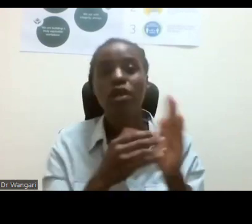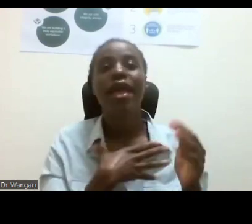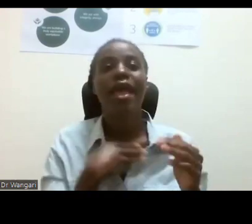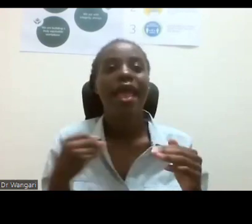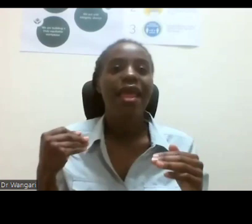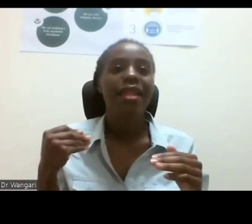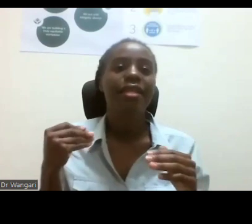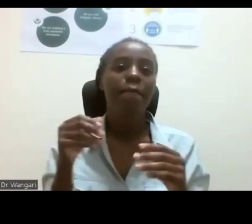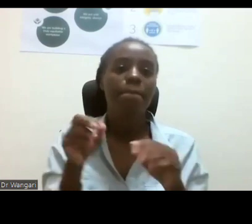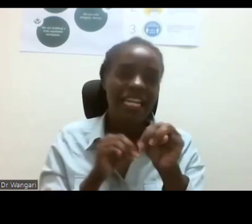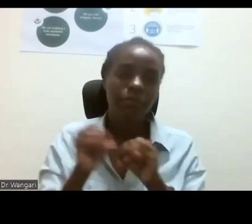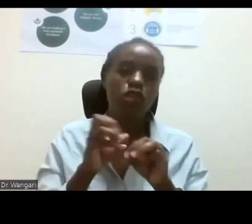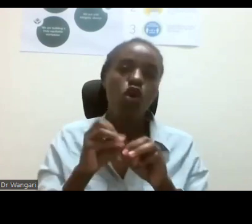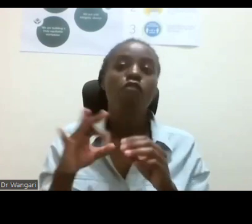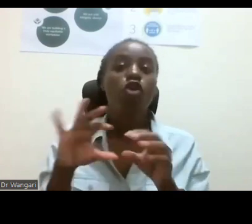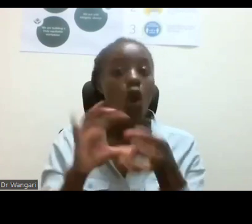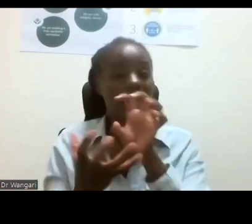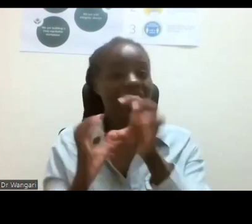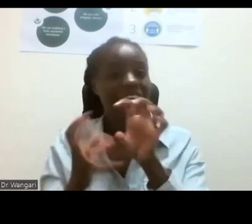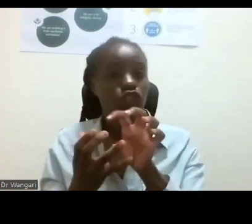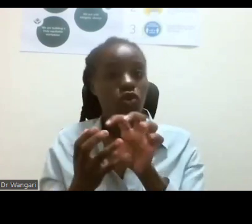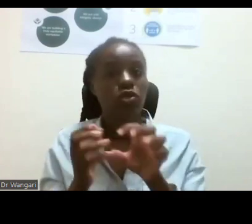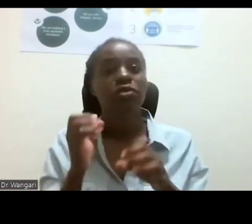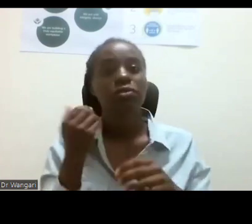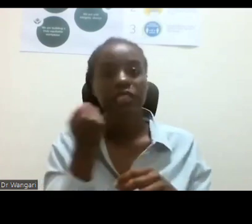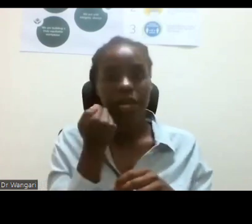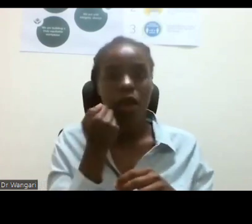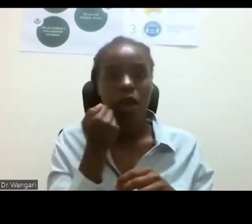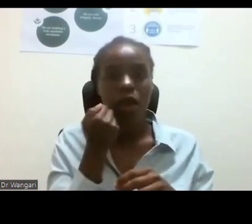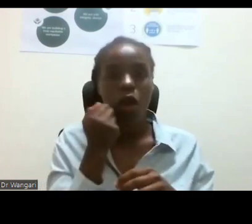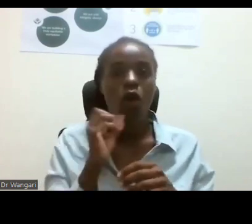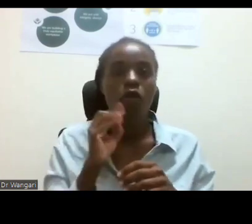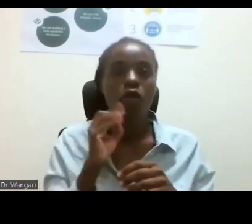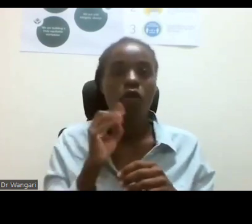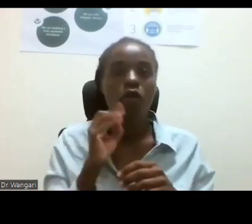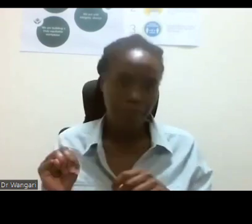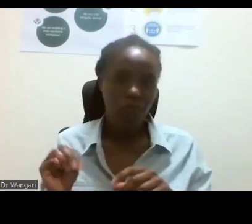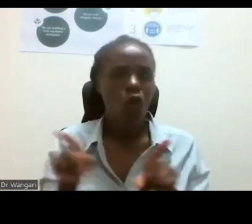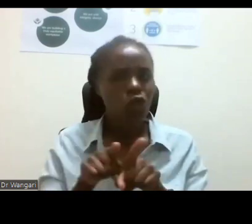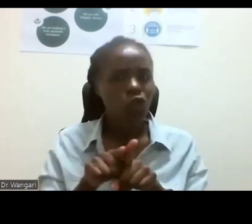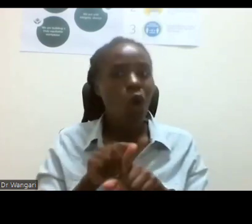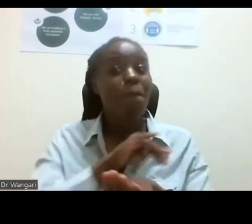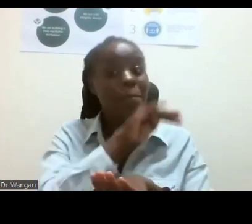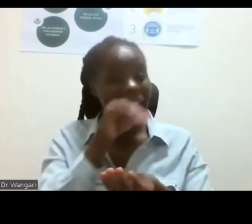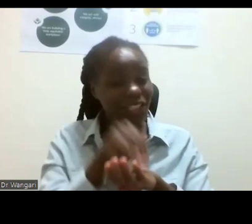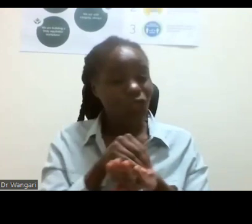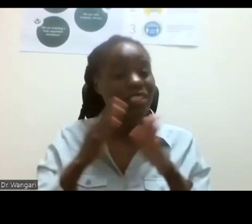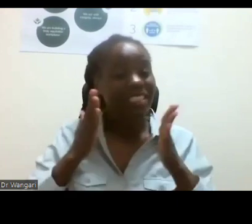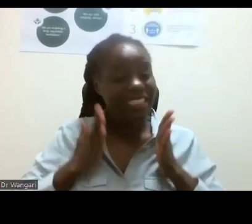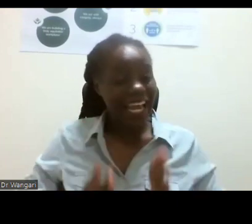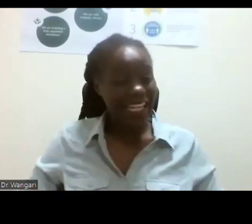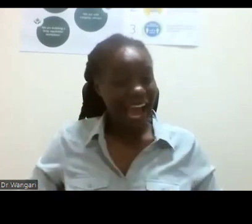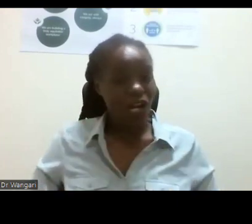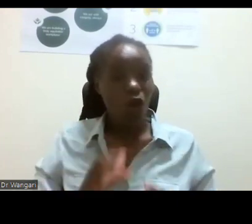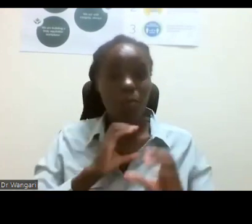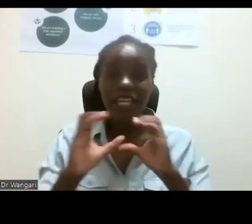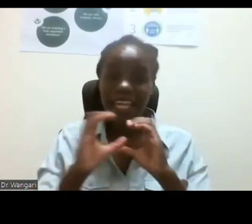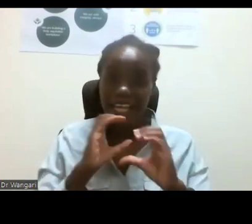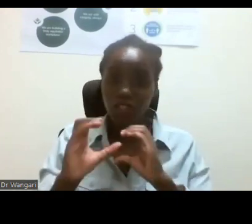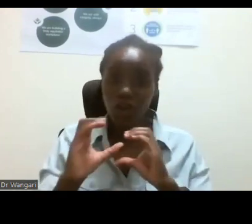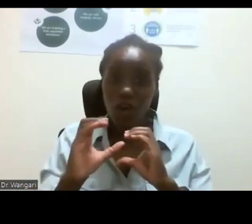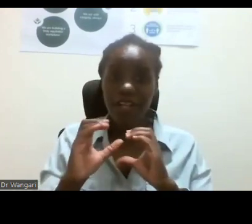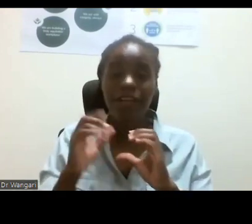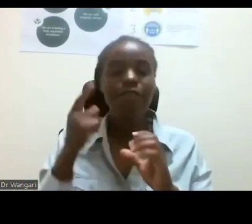of complications. We also included the person-centered communication in the training manual on prevention and management of